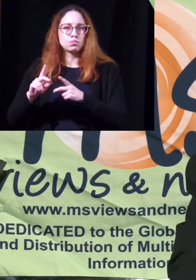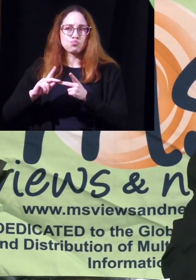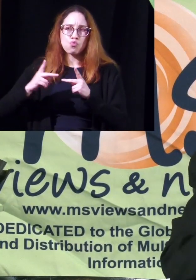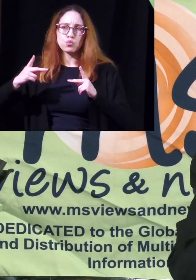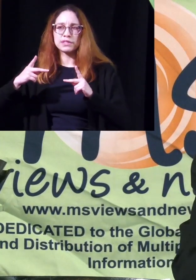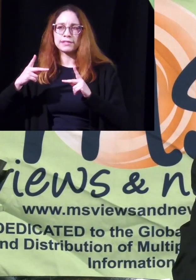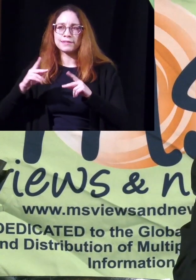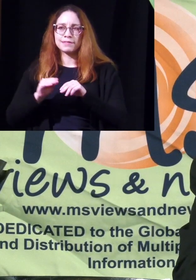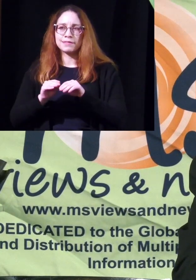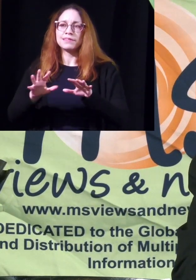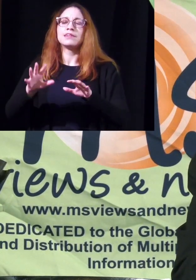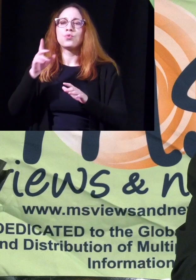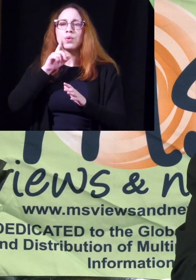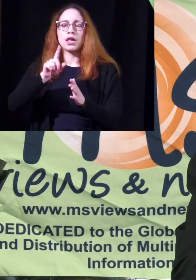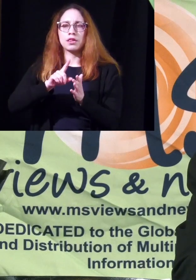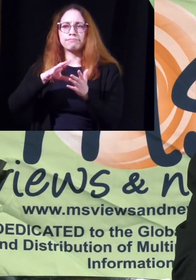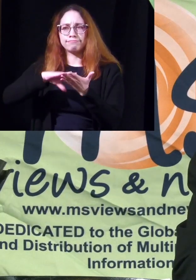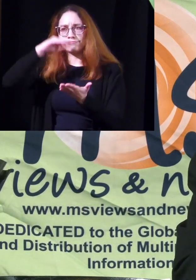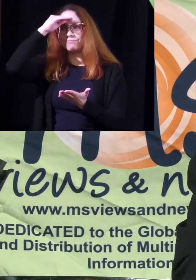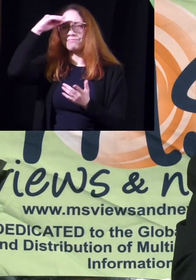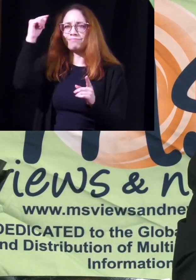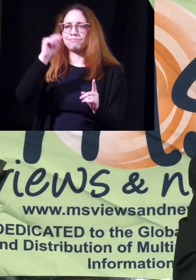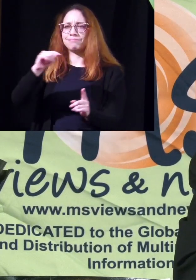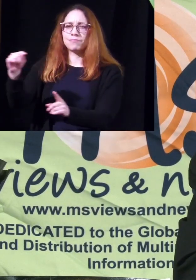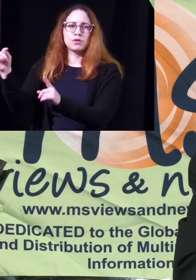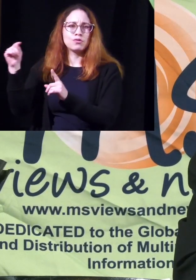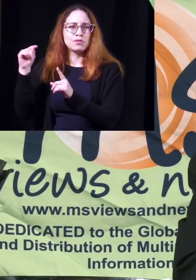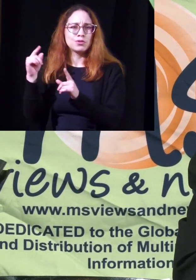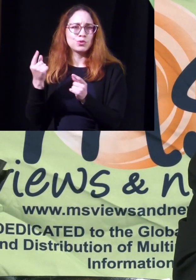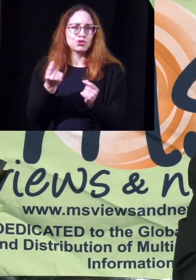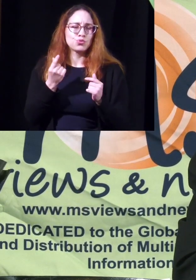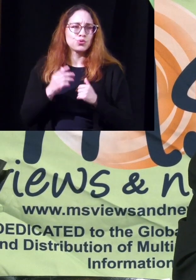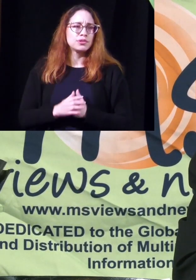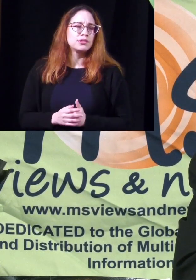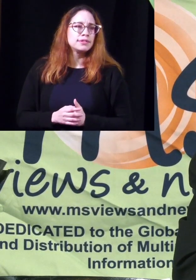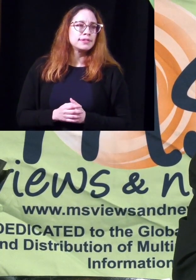proteins. And we're trying to learn what the pattern of all of these is.